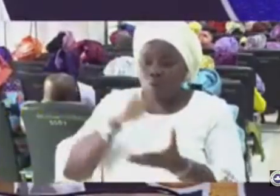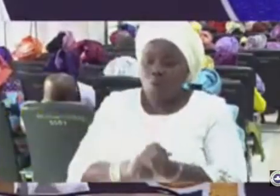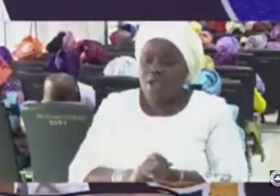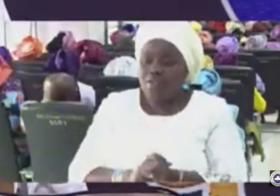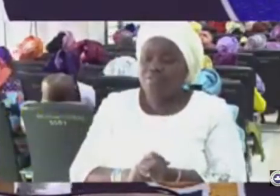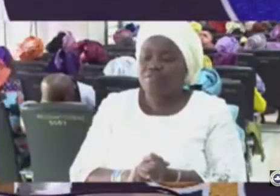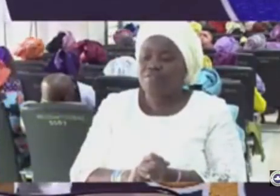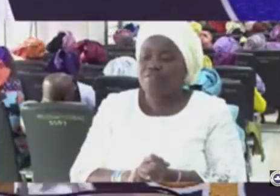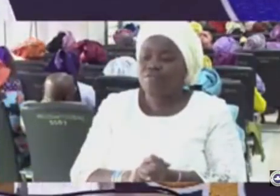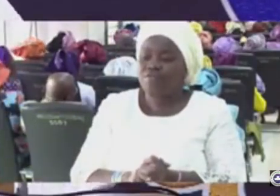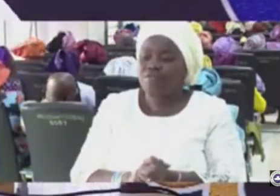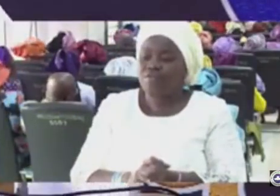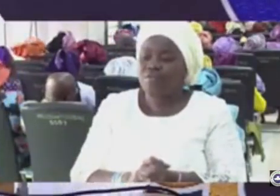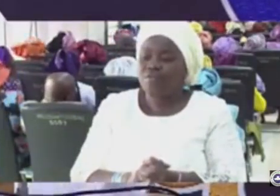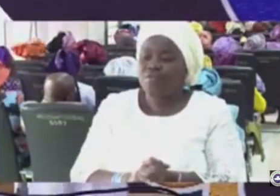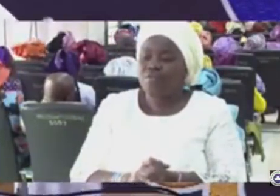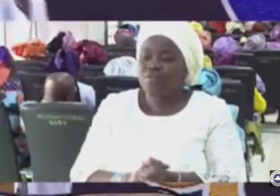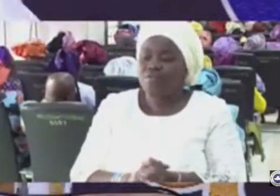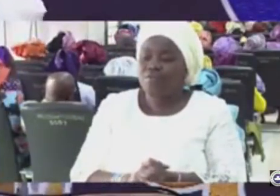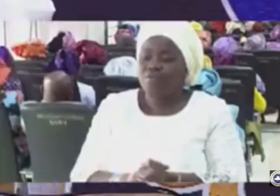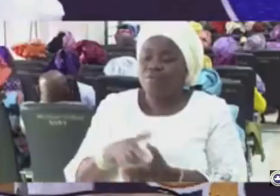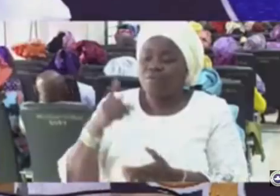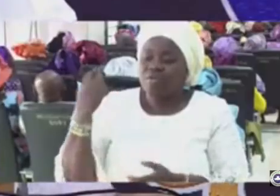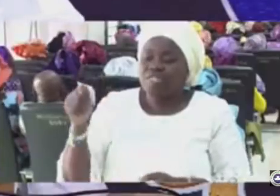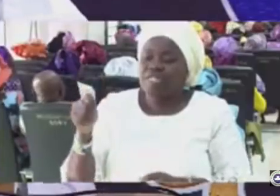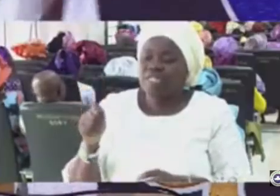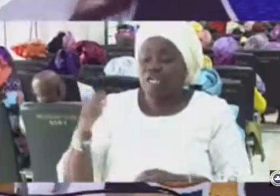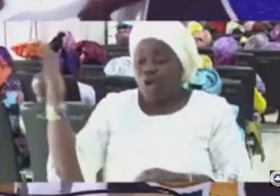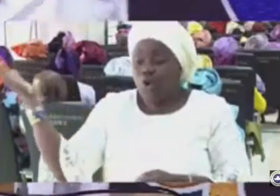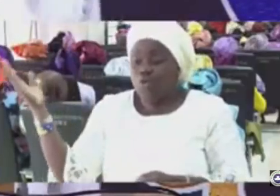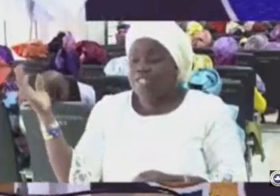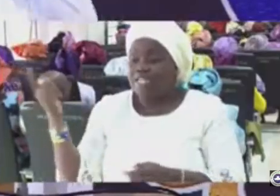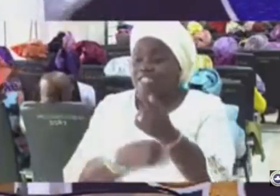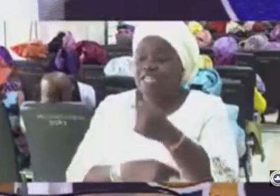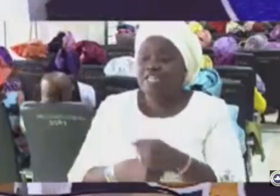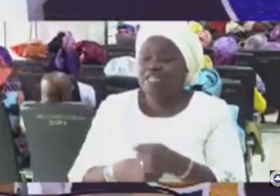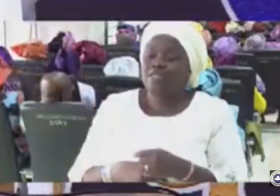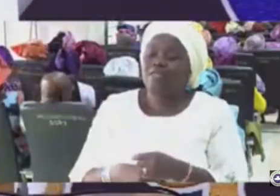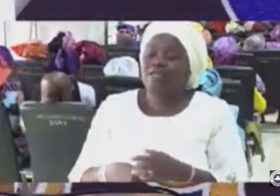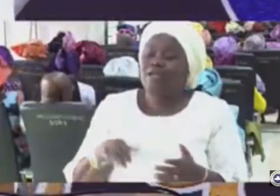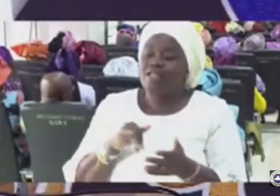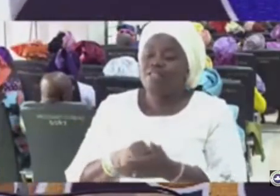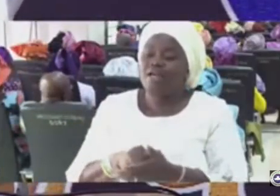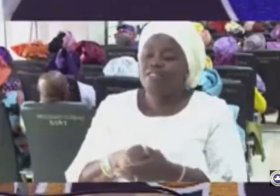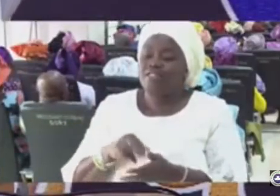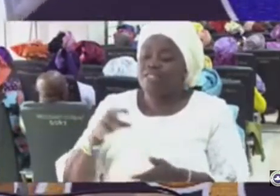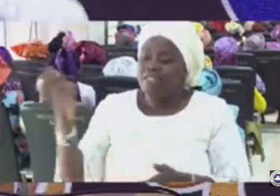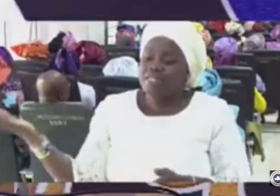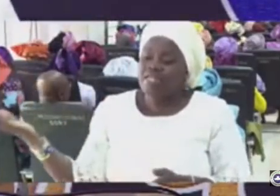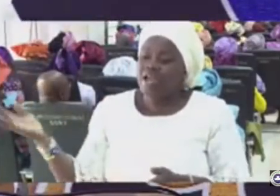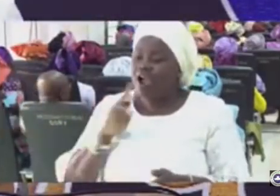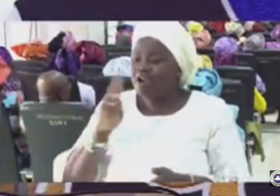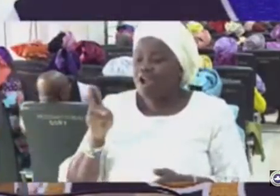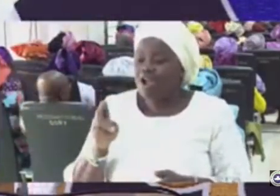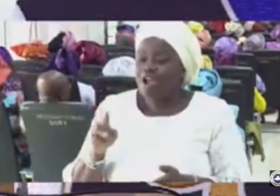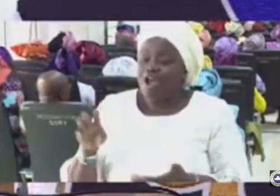there are songs. There are songs that come directly from God. And you know one of those songs?